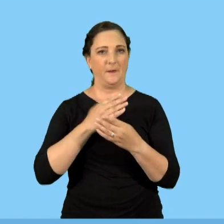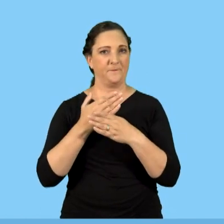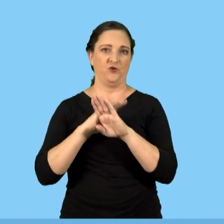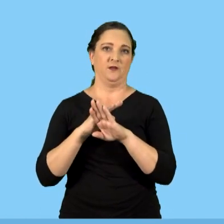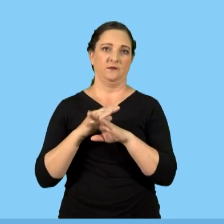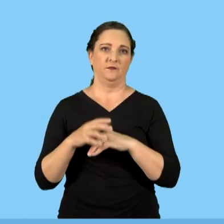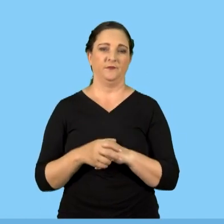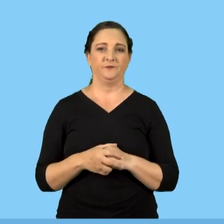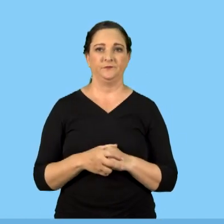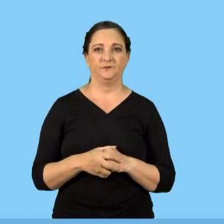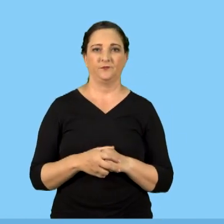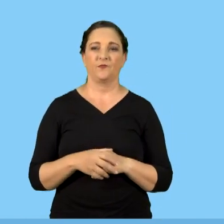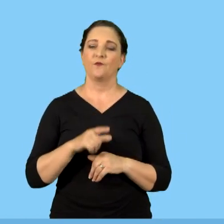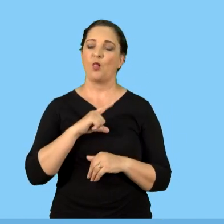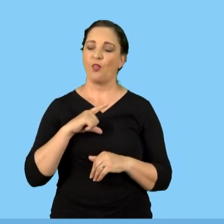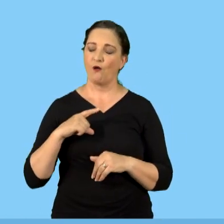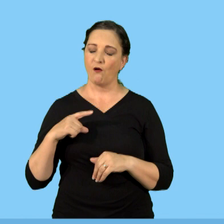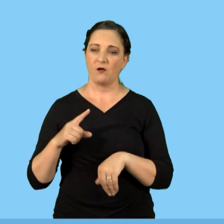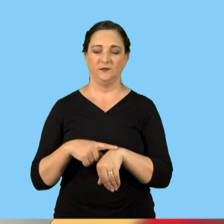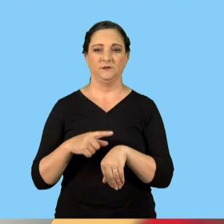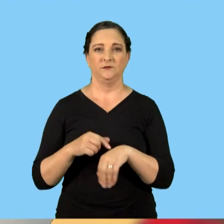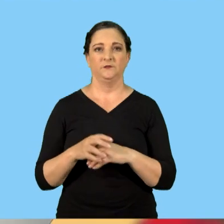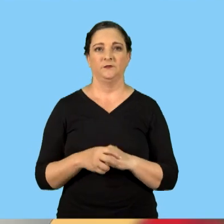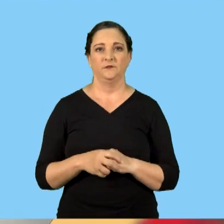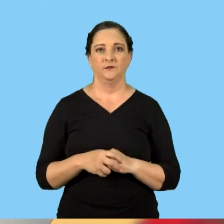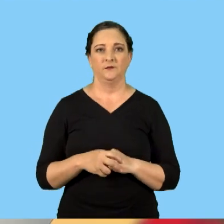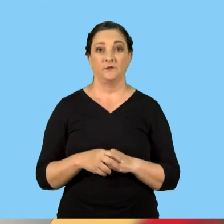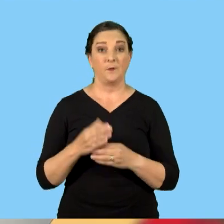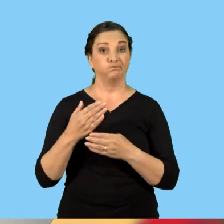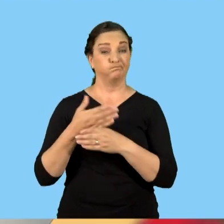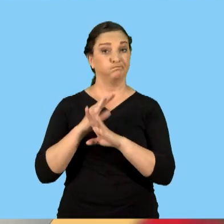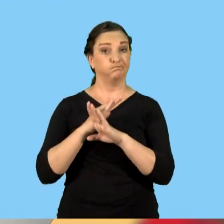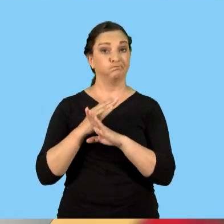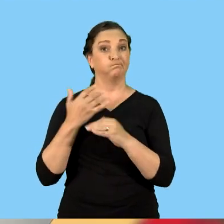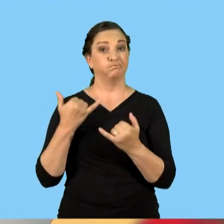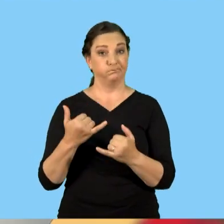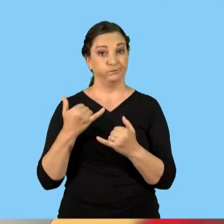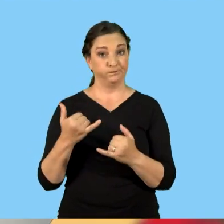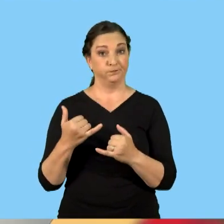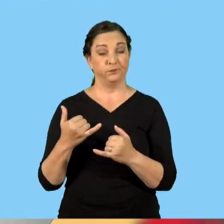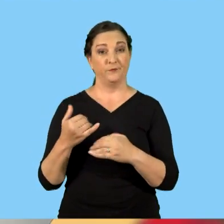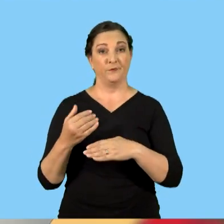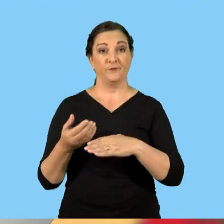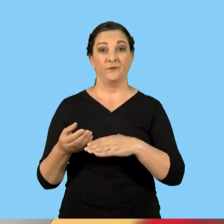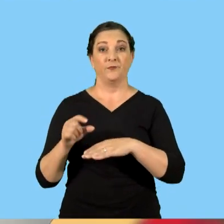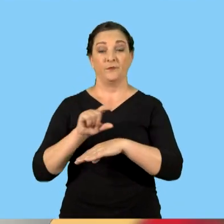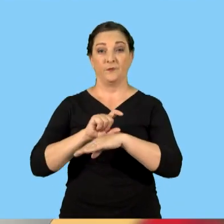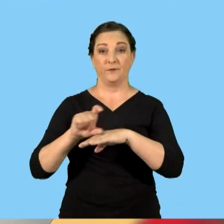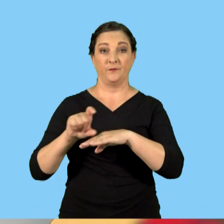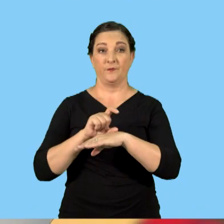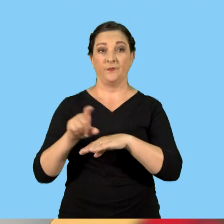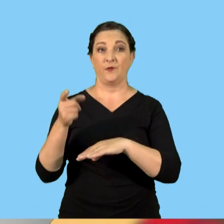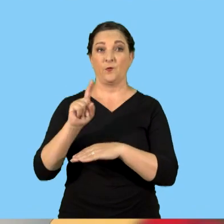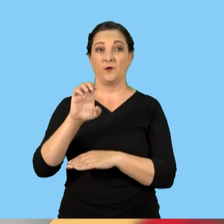to protect, it is going to last for a very long time. So our last method that we can use to prevent rusting from occurring is